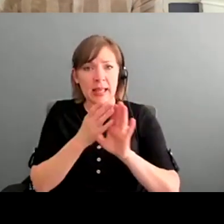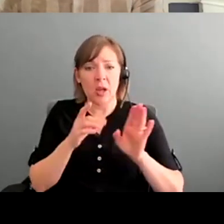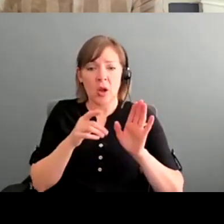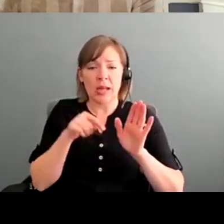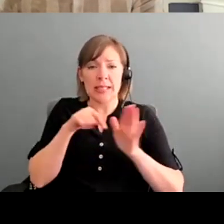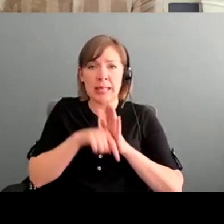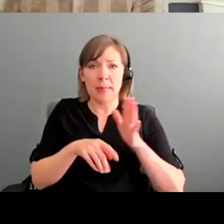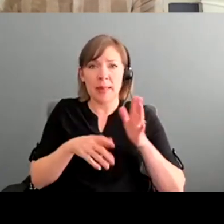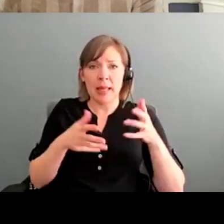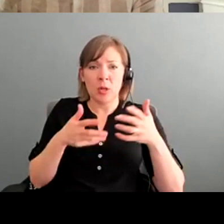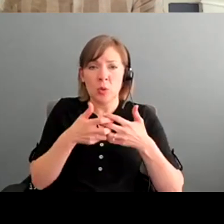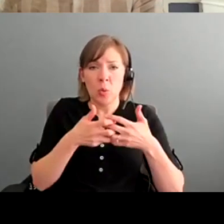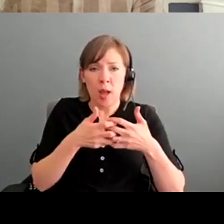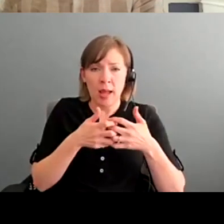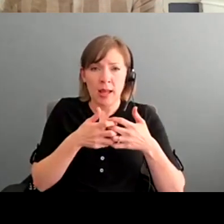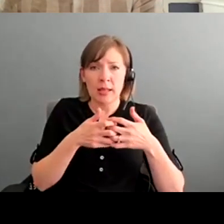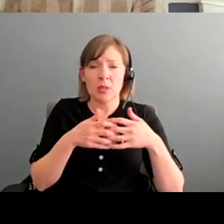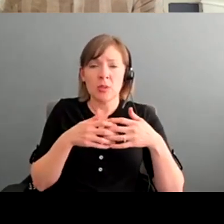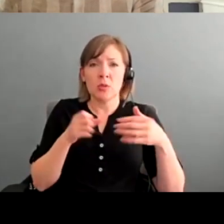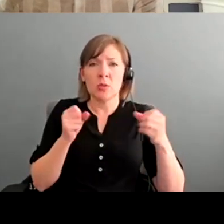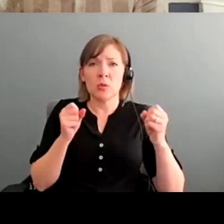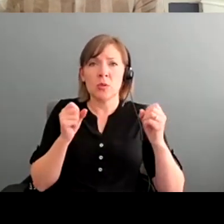deeply intertwined, right? So,